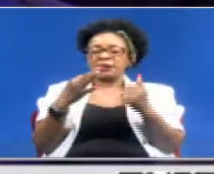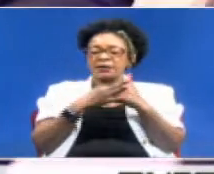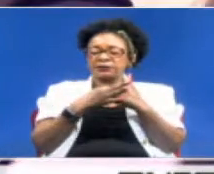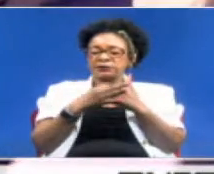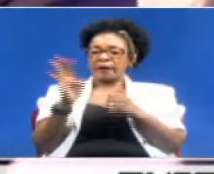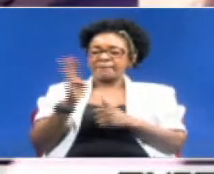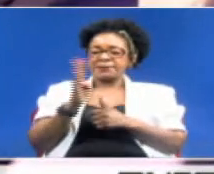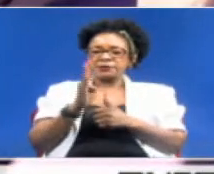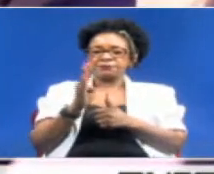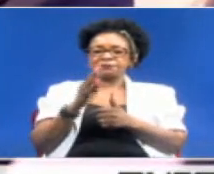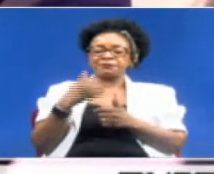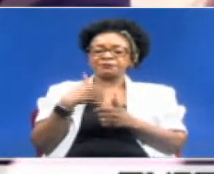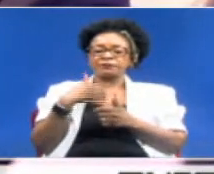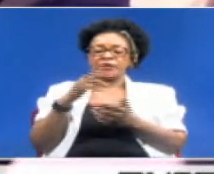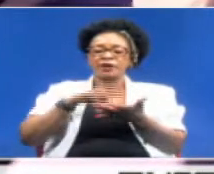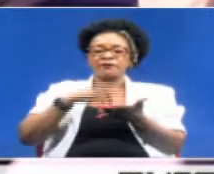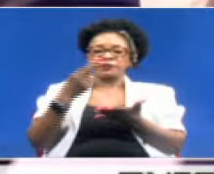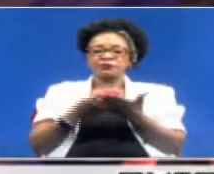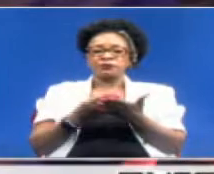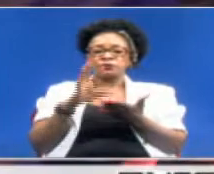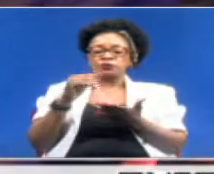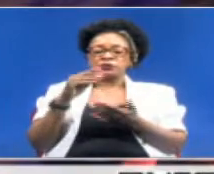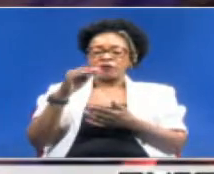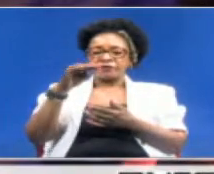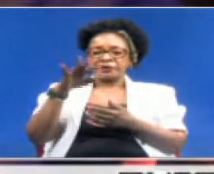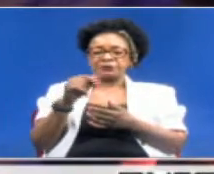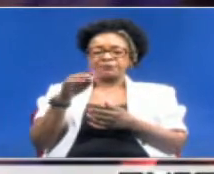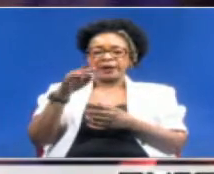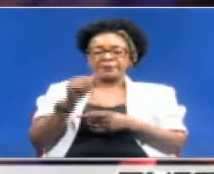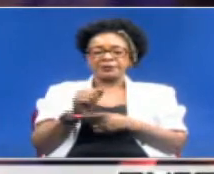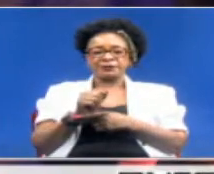US dollars revenue hit owing to the COVID-19 pandemic.